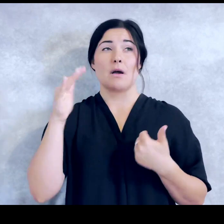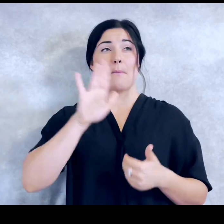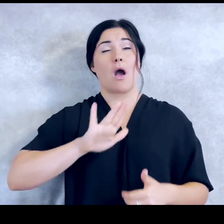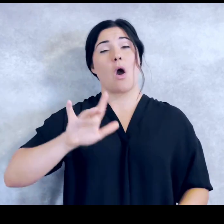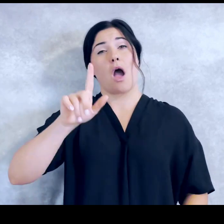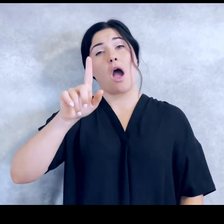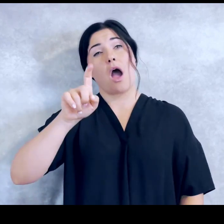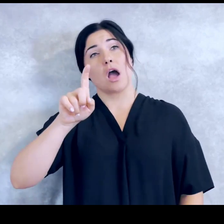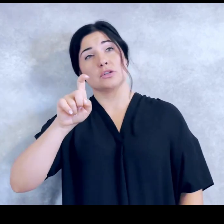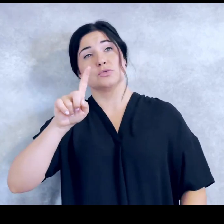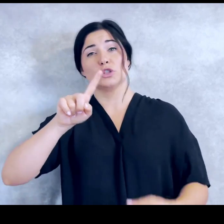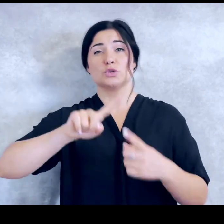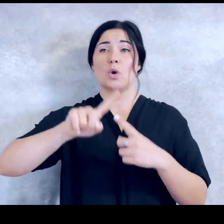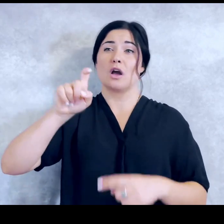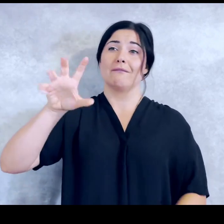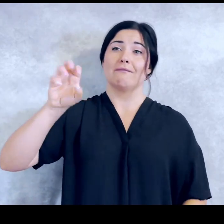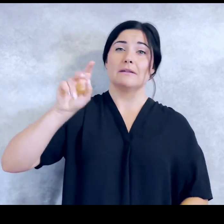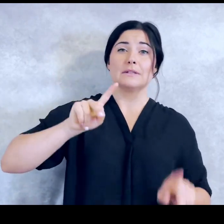around